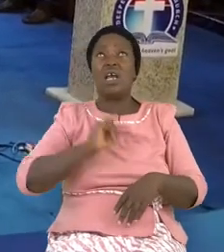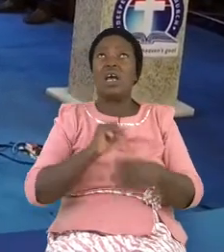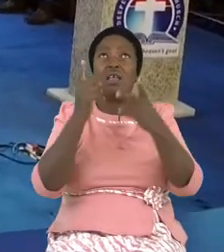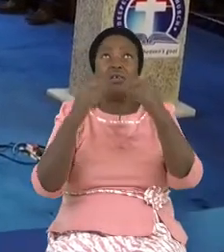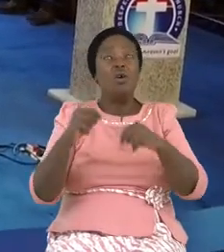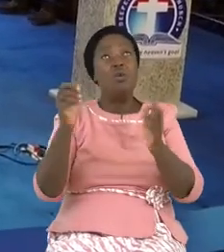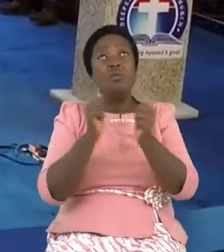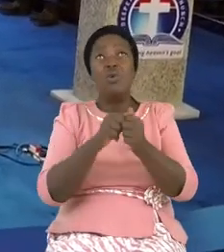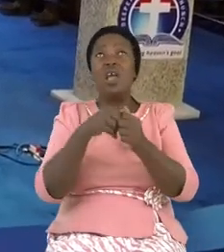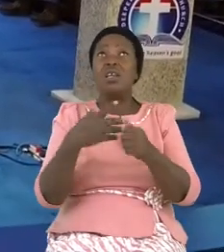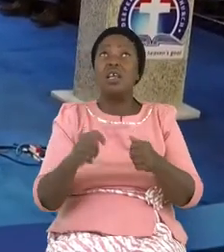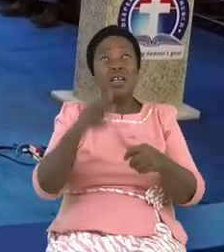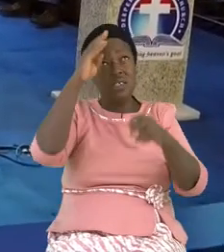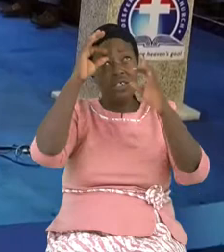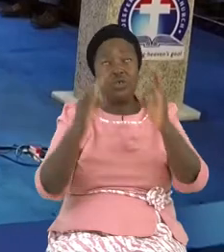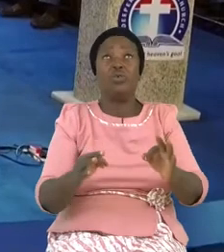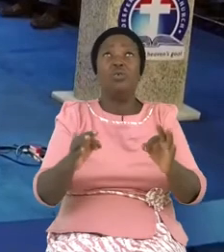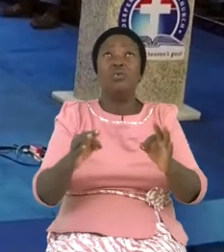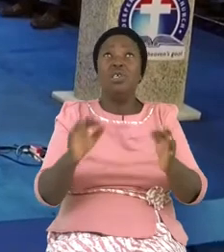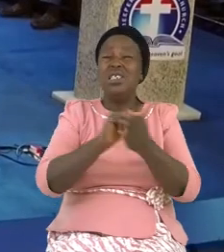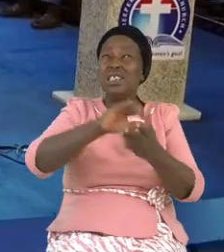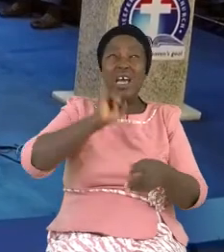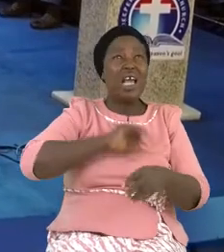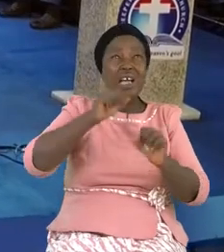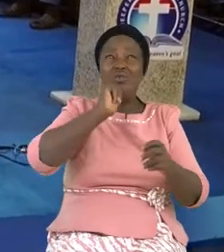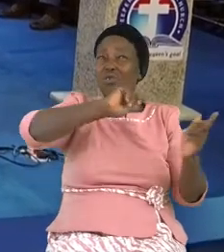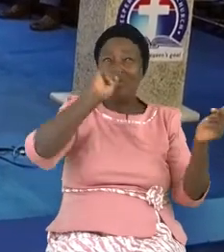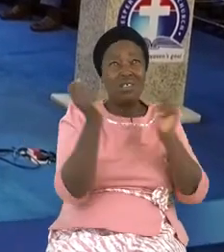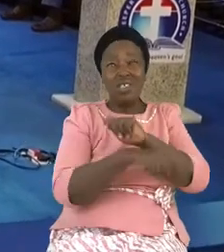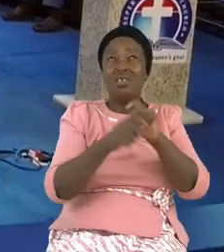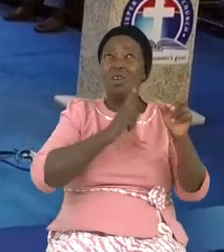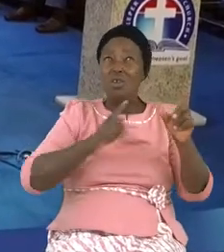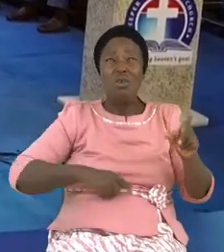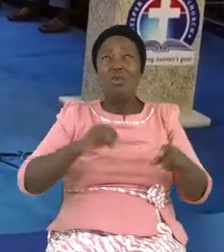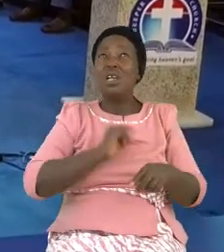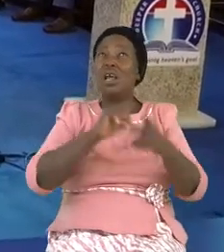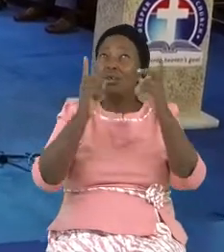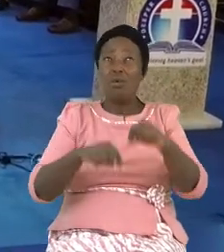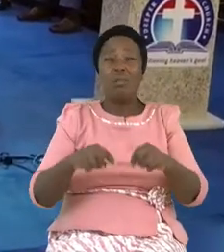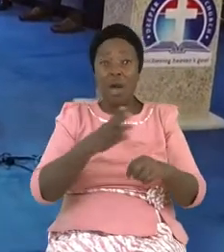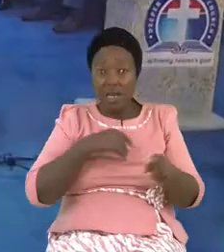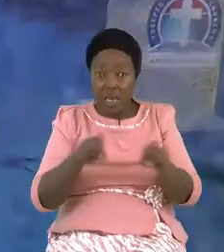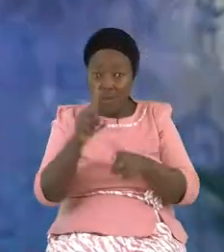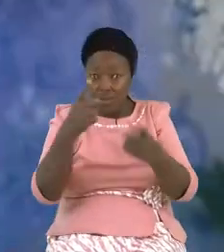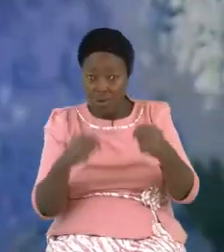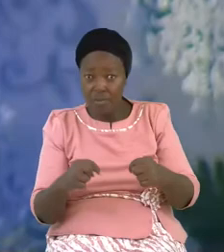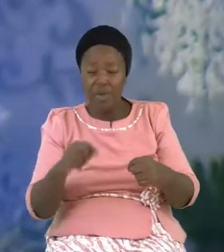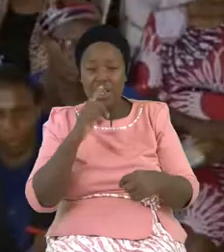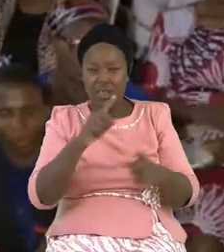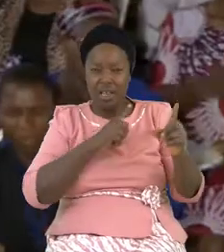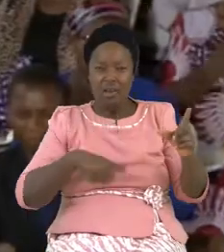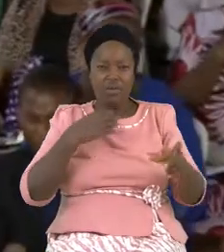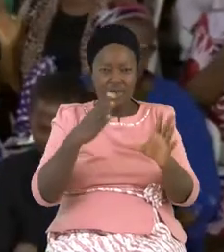a decision, irreversible decision, Lord, I come. And as you come, the Lord will take